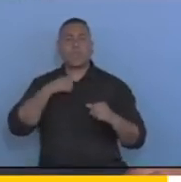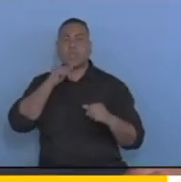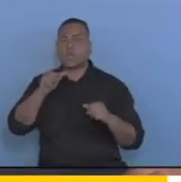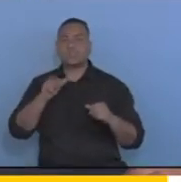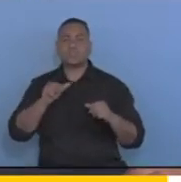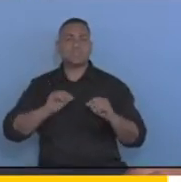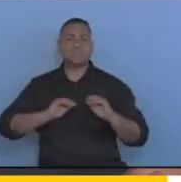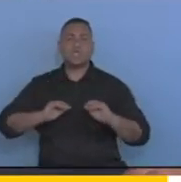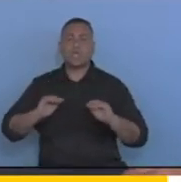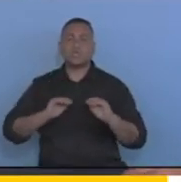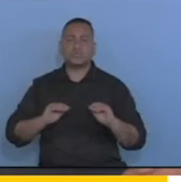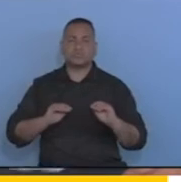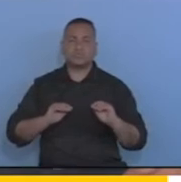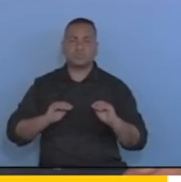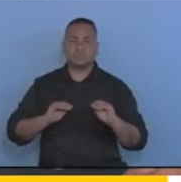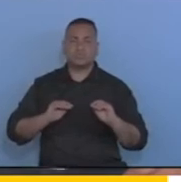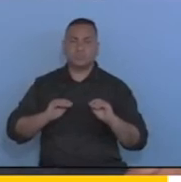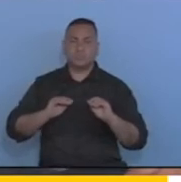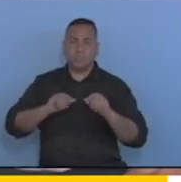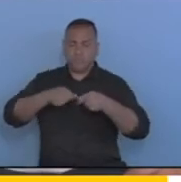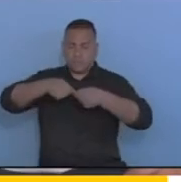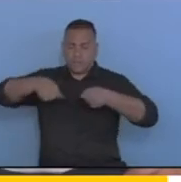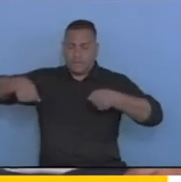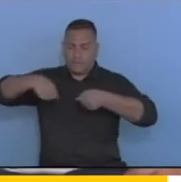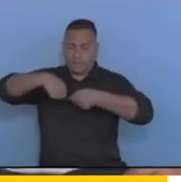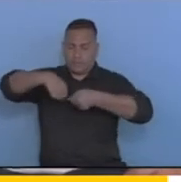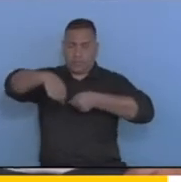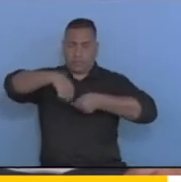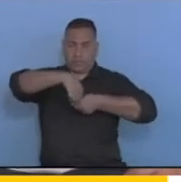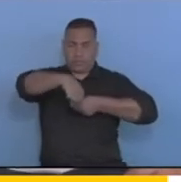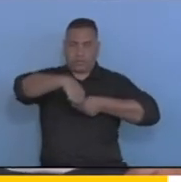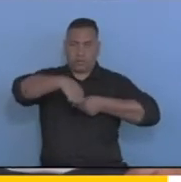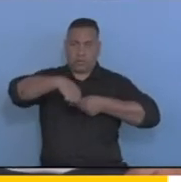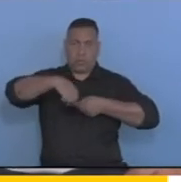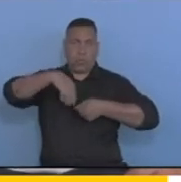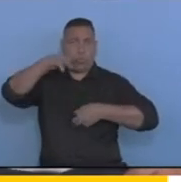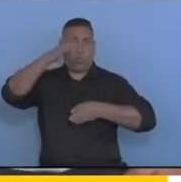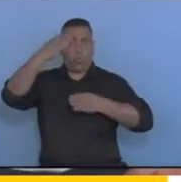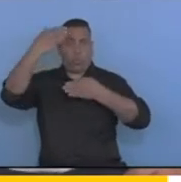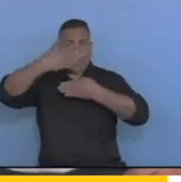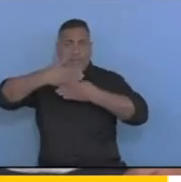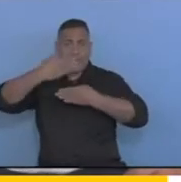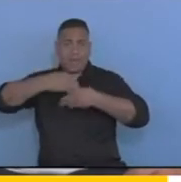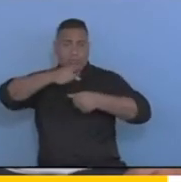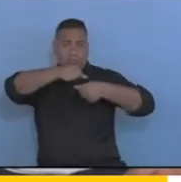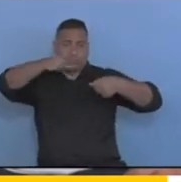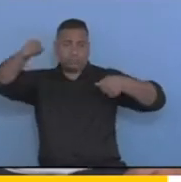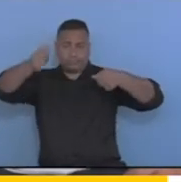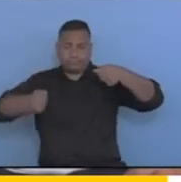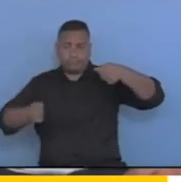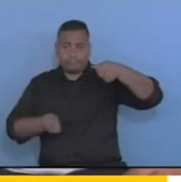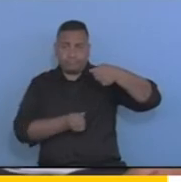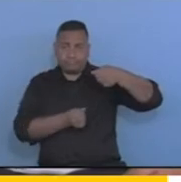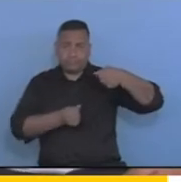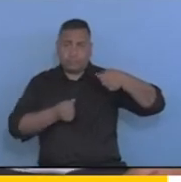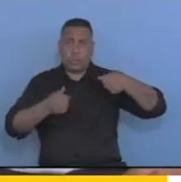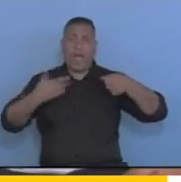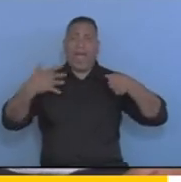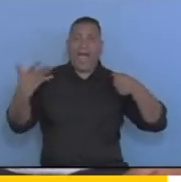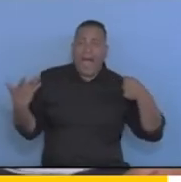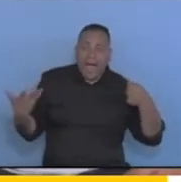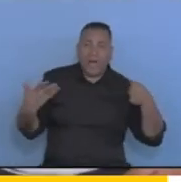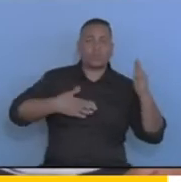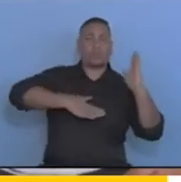mask, you know, your skirtings and your window frames. No, we do not teach them to do that. We teach them to use a brush properly, how to cut